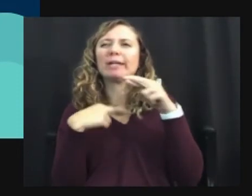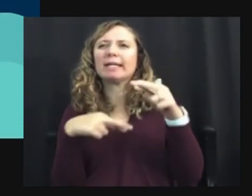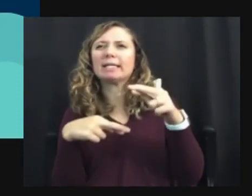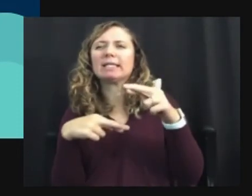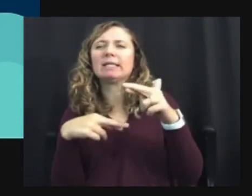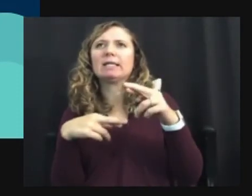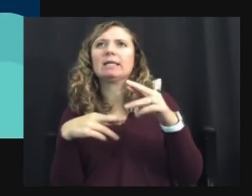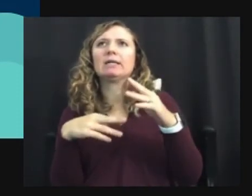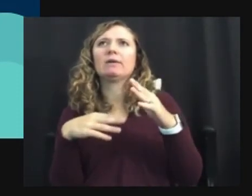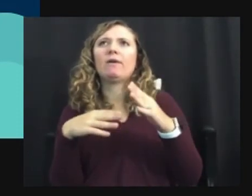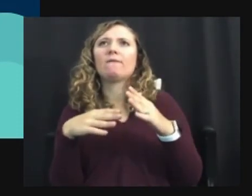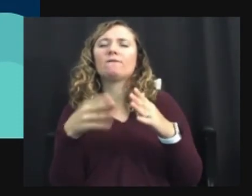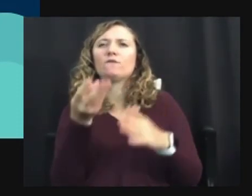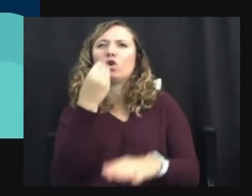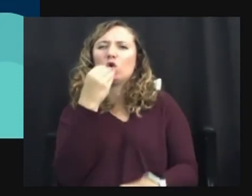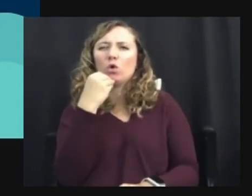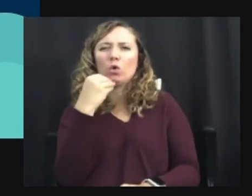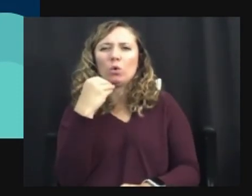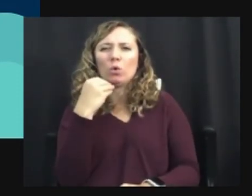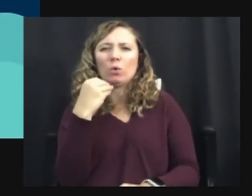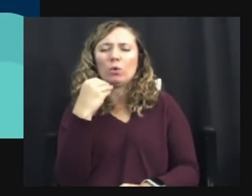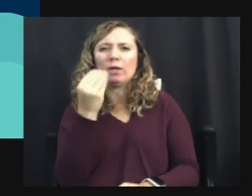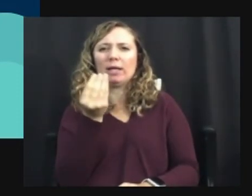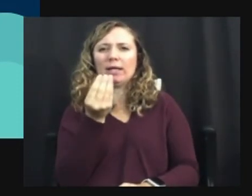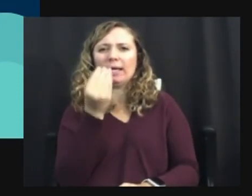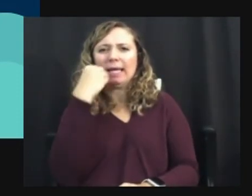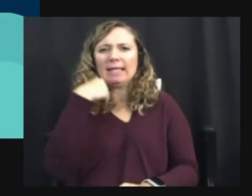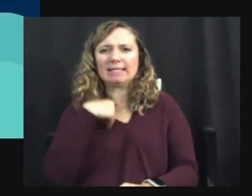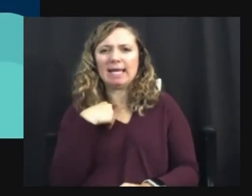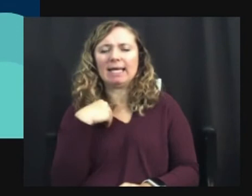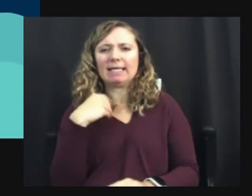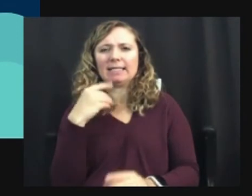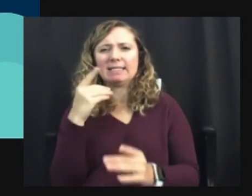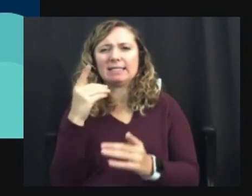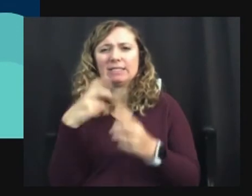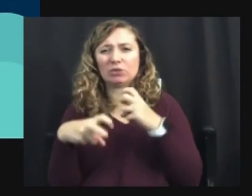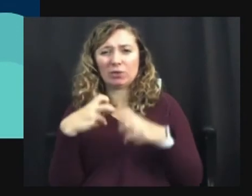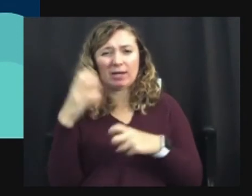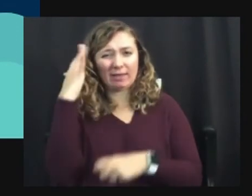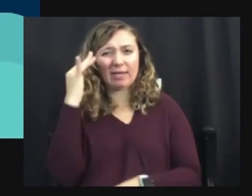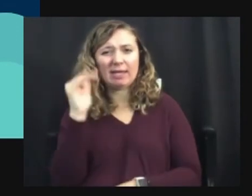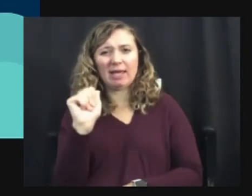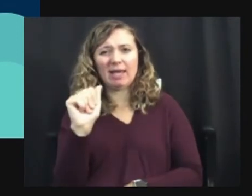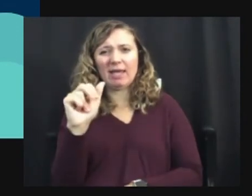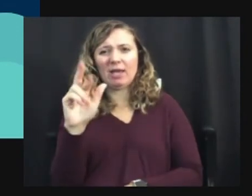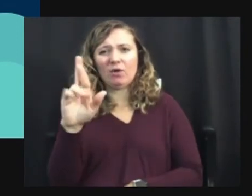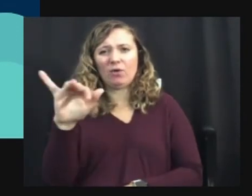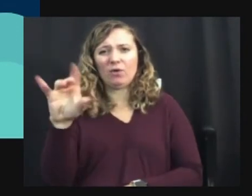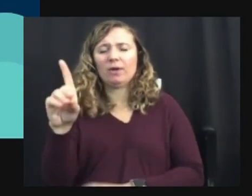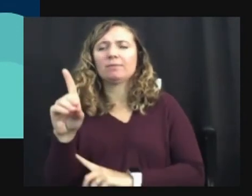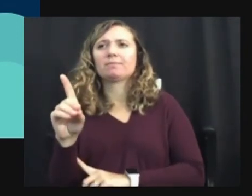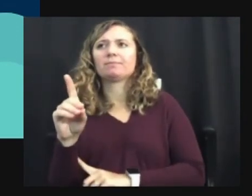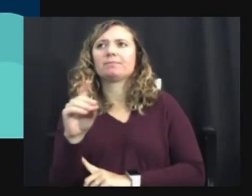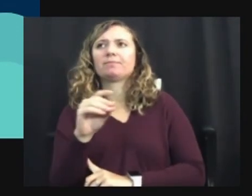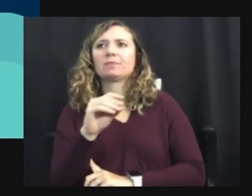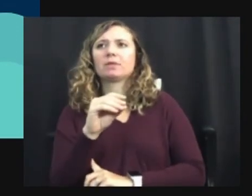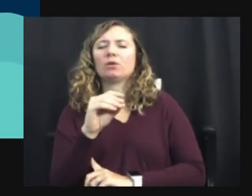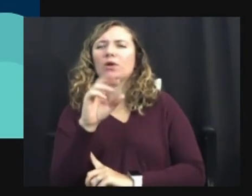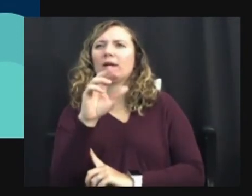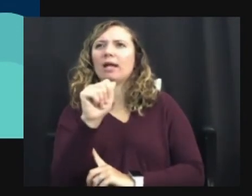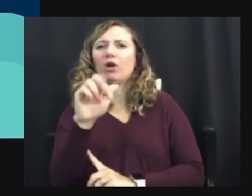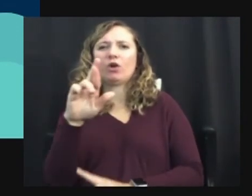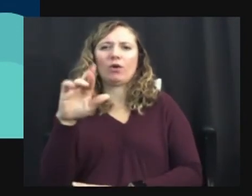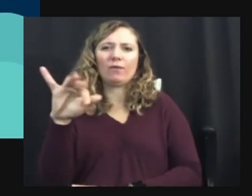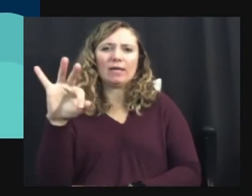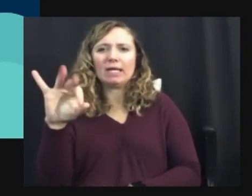food intake disorder. I think that's what it stands for. But there are definitely conditions that